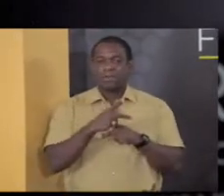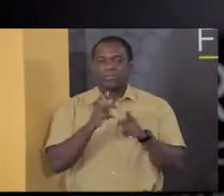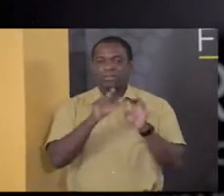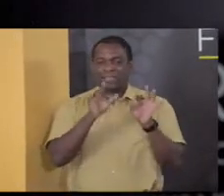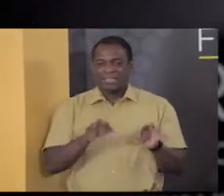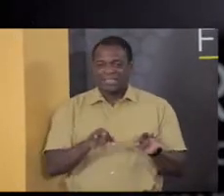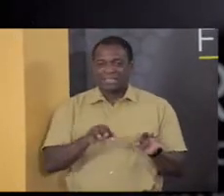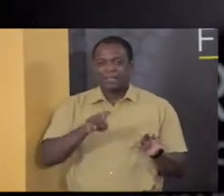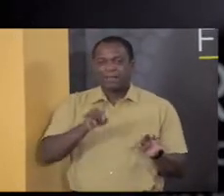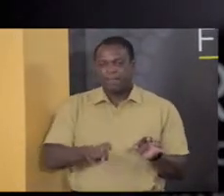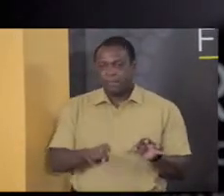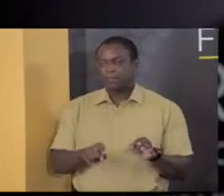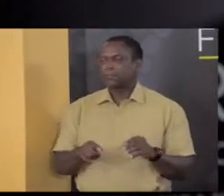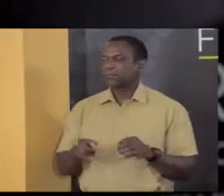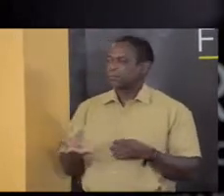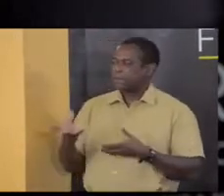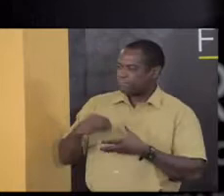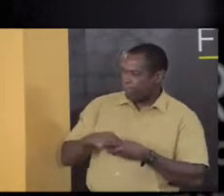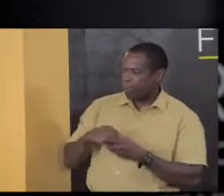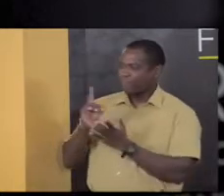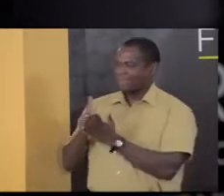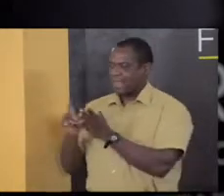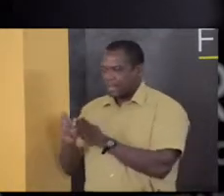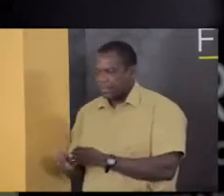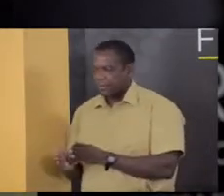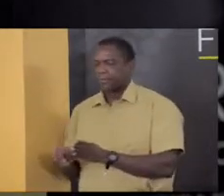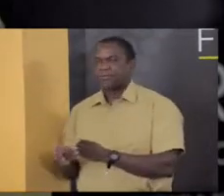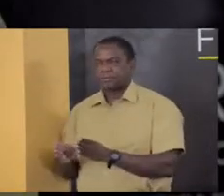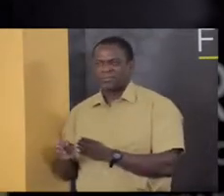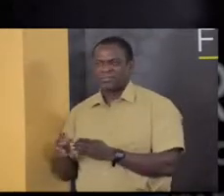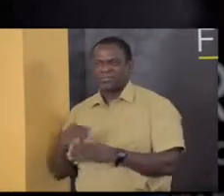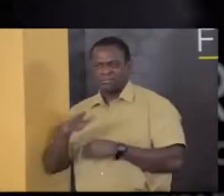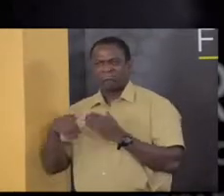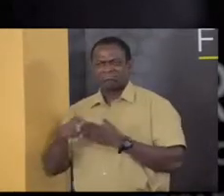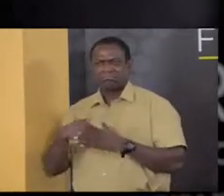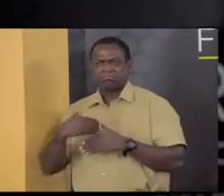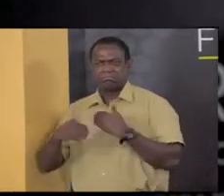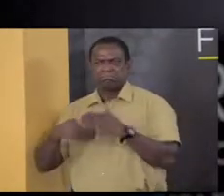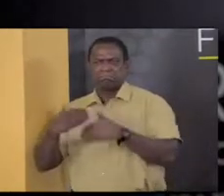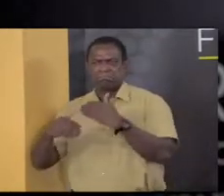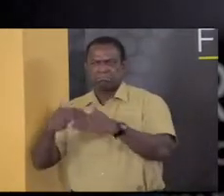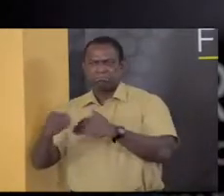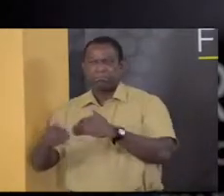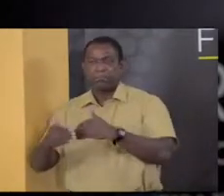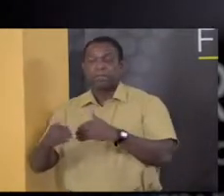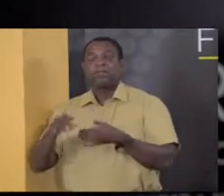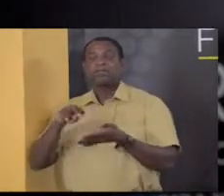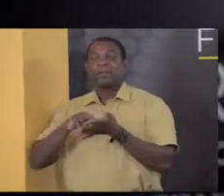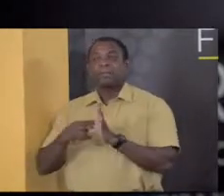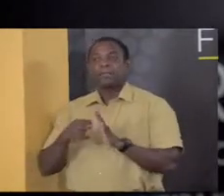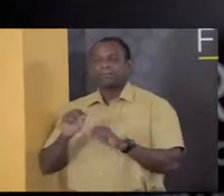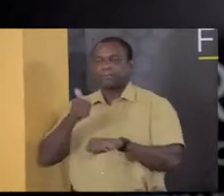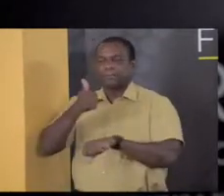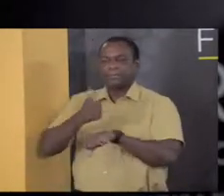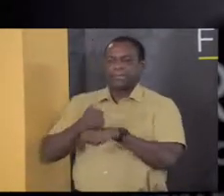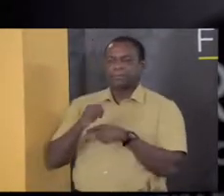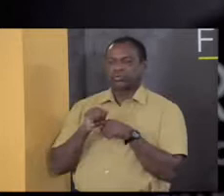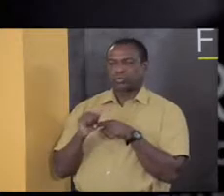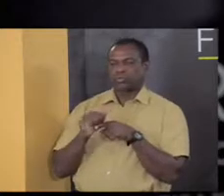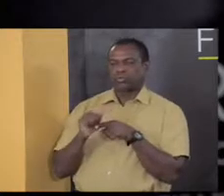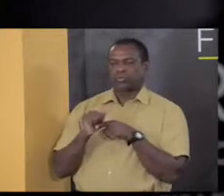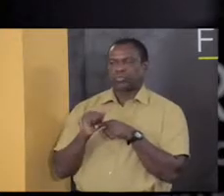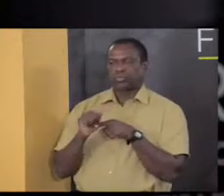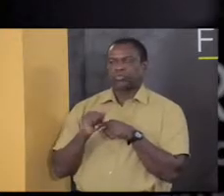engage designers, and there's a whole process. So we have to establish training